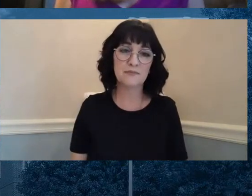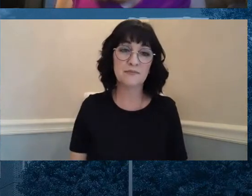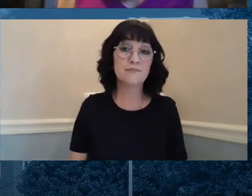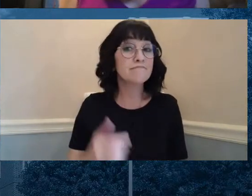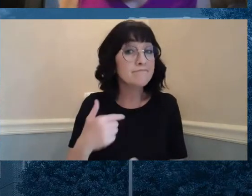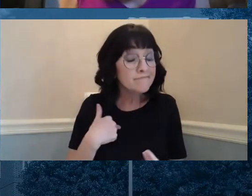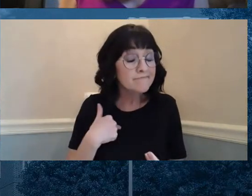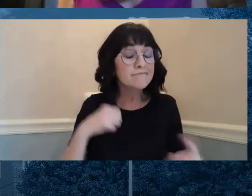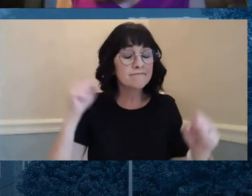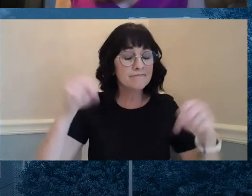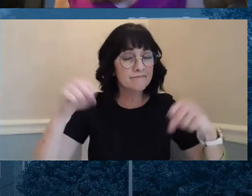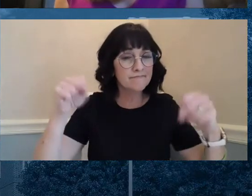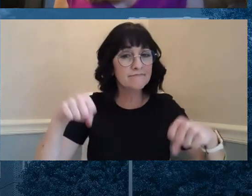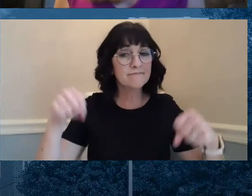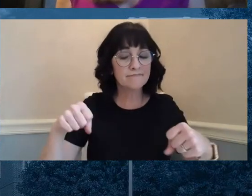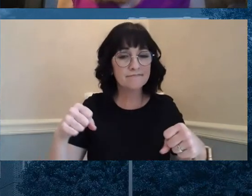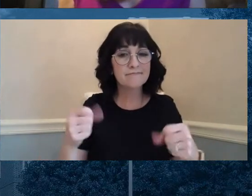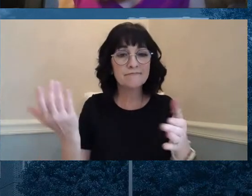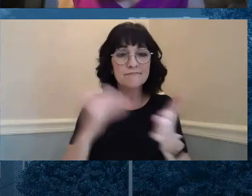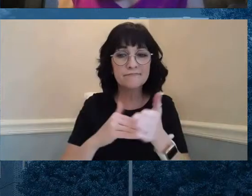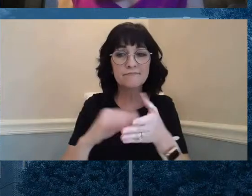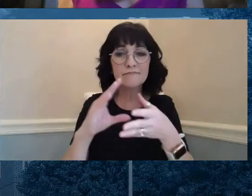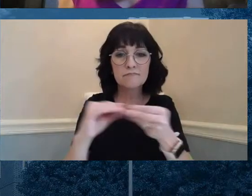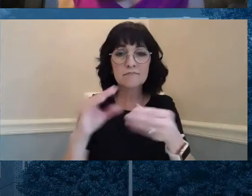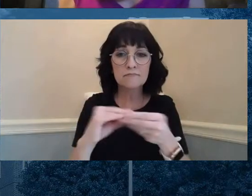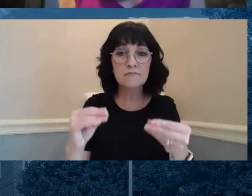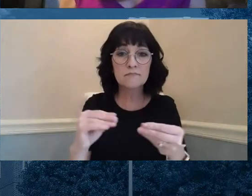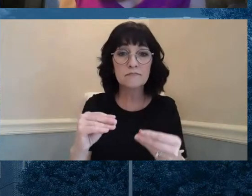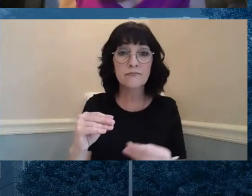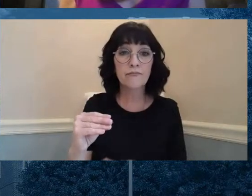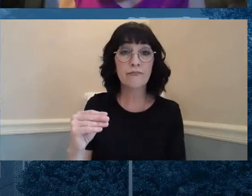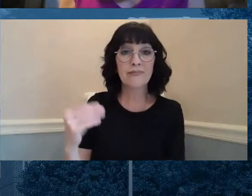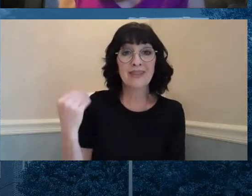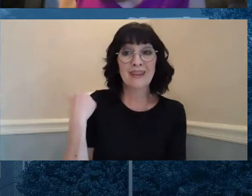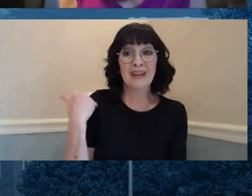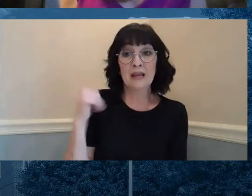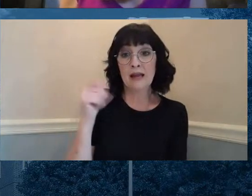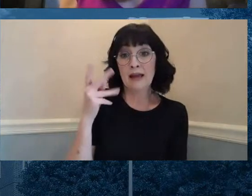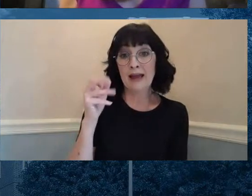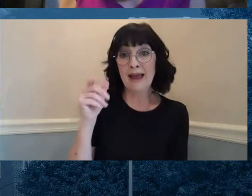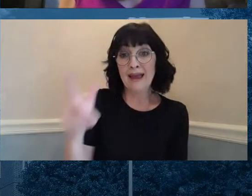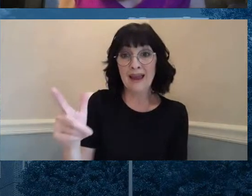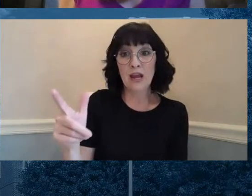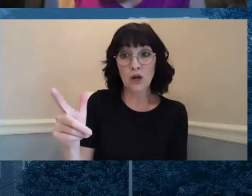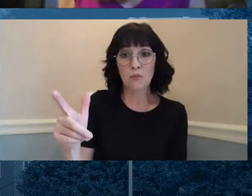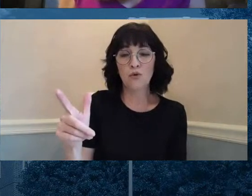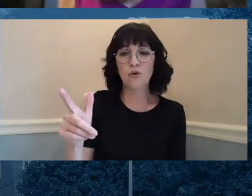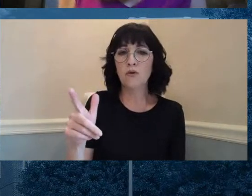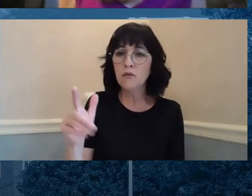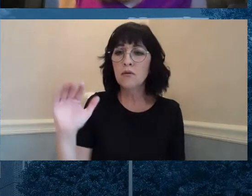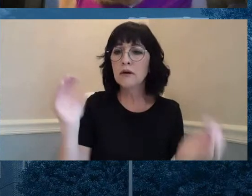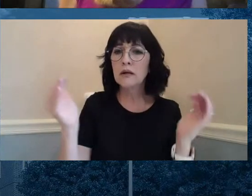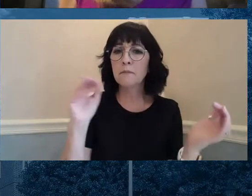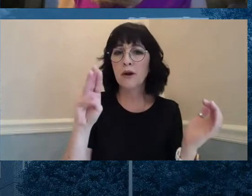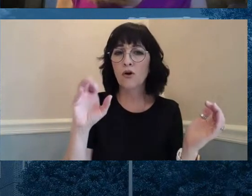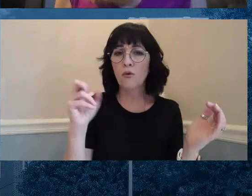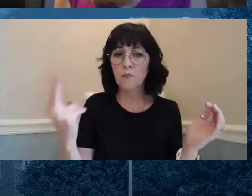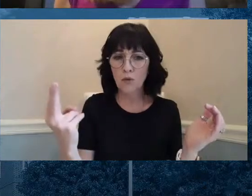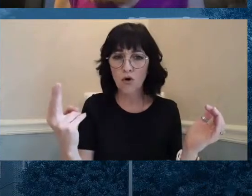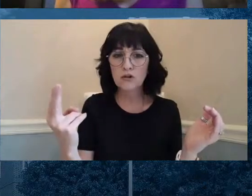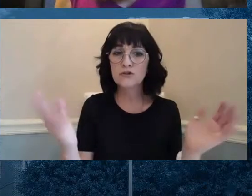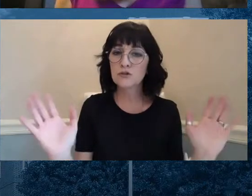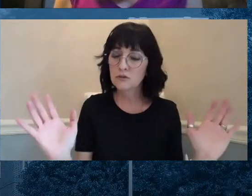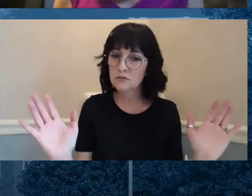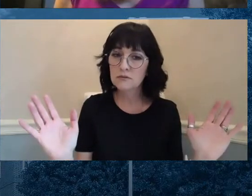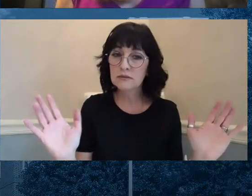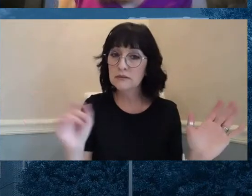have been concerned that in April, we've seen higher levels in all those categories in comparison to March. Not to say